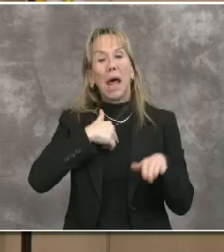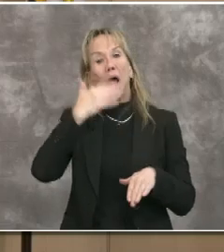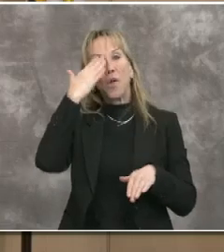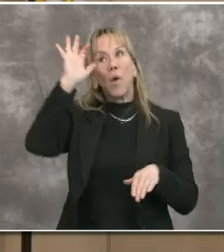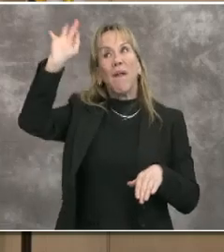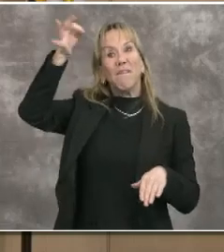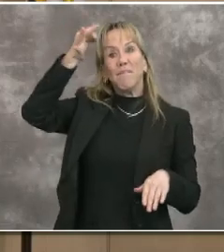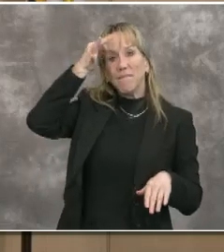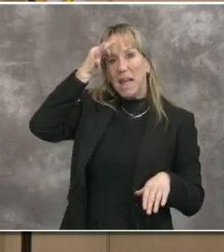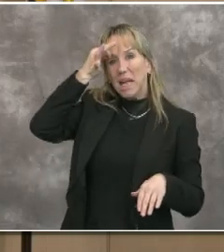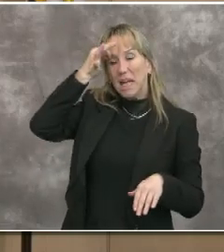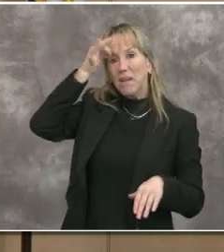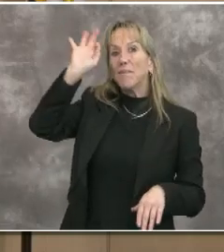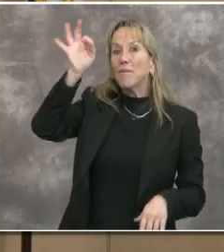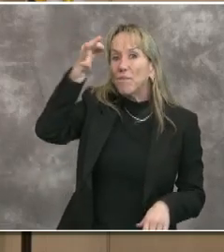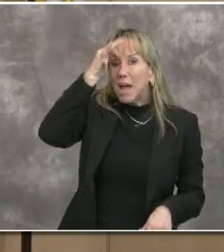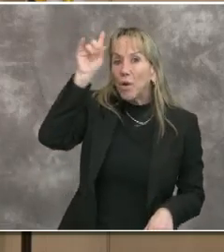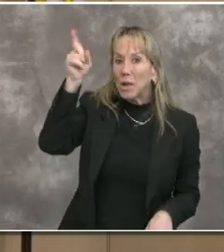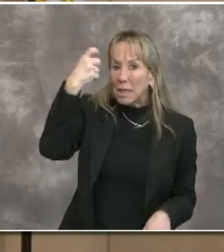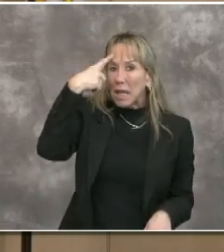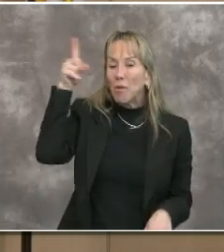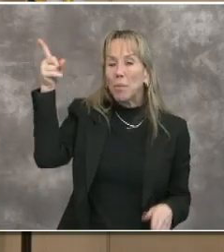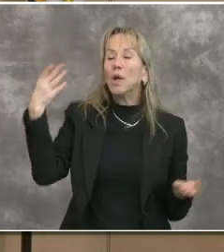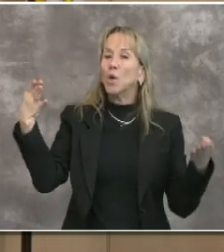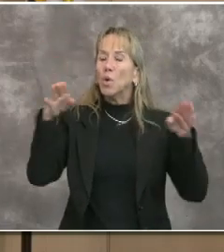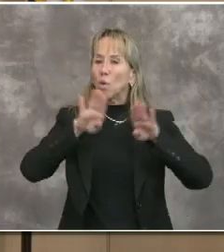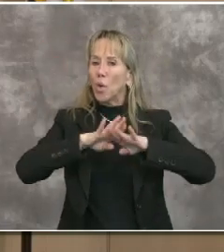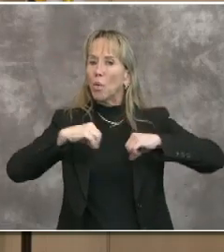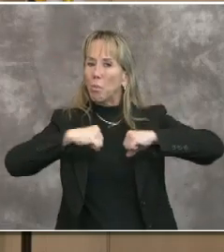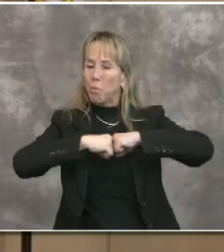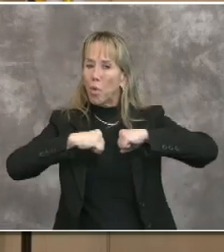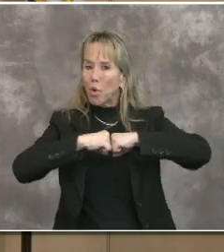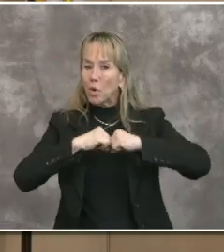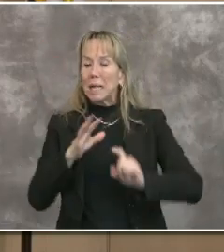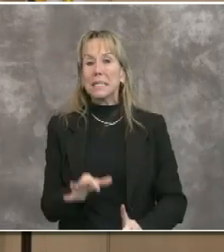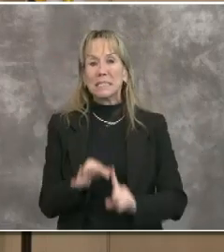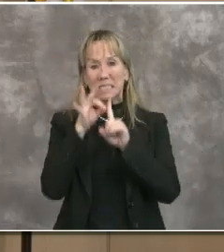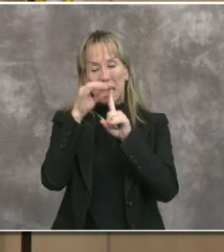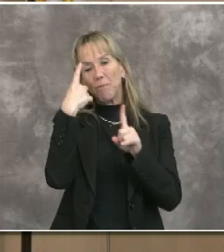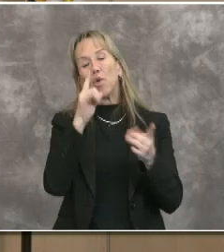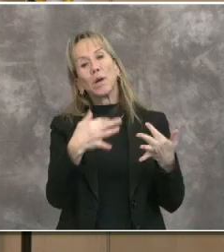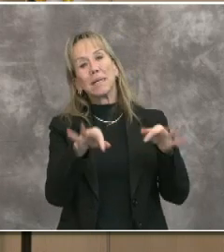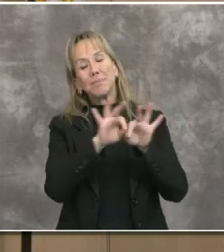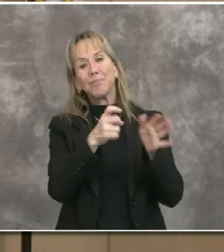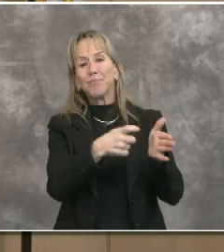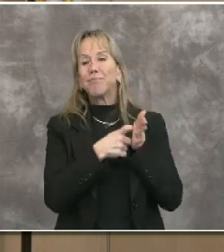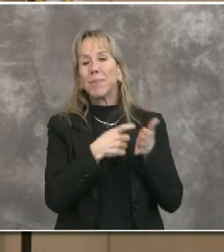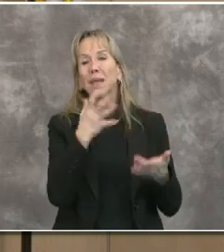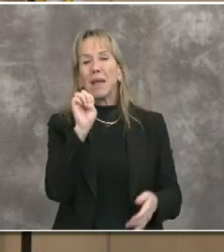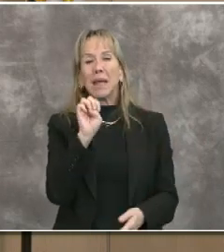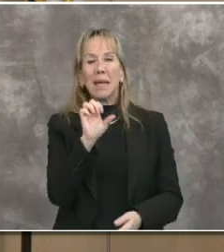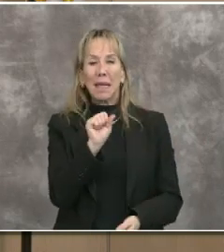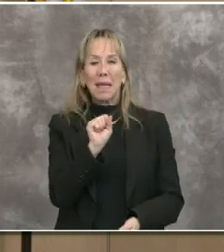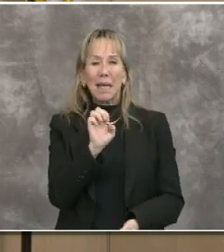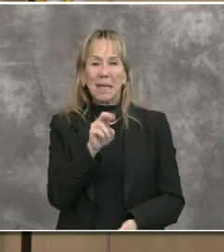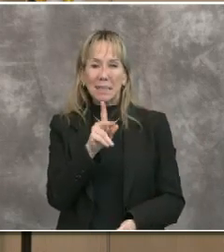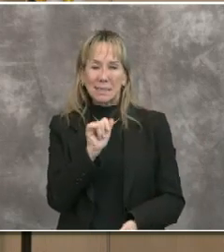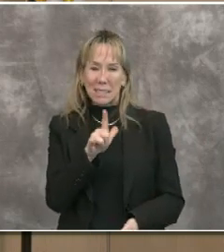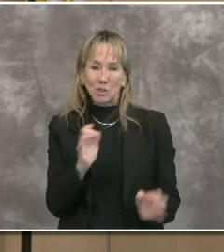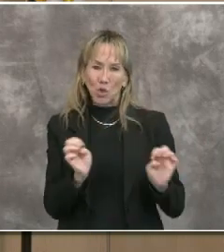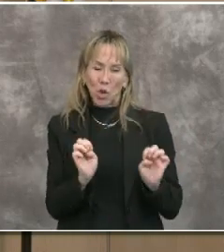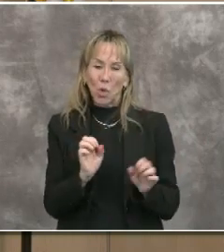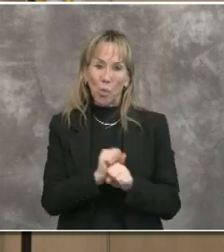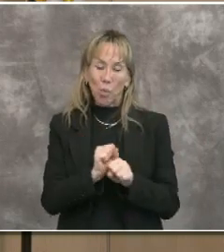border, with the exception of essential workers, because there are individuals that live in Mexico,